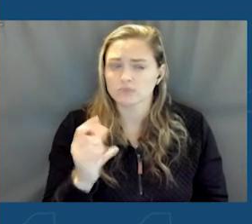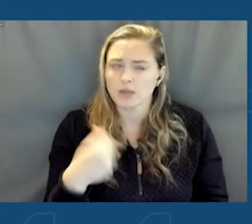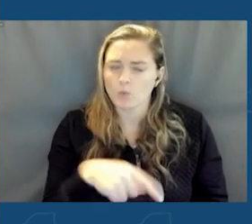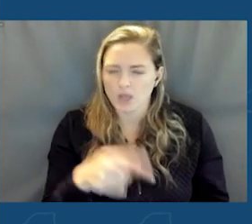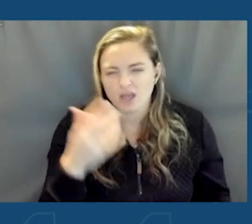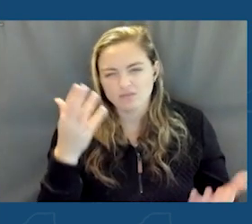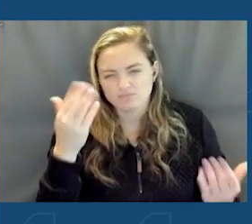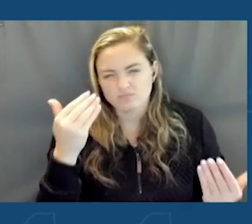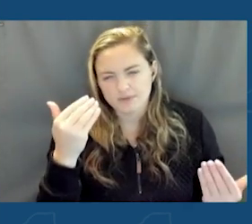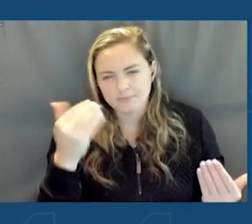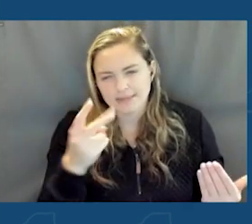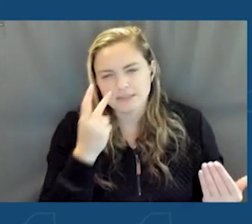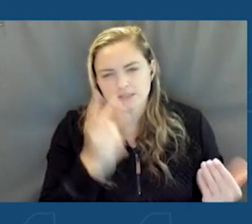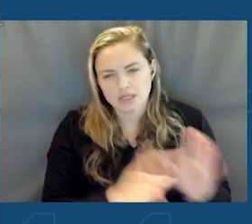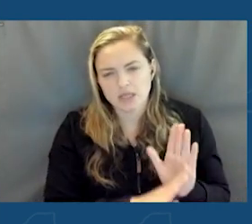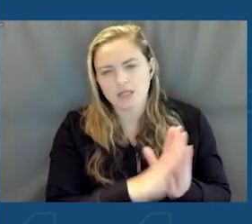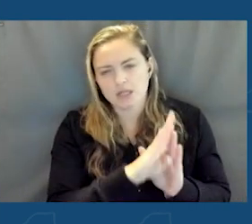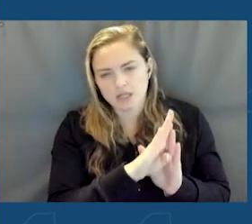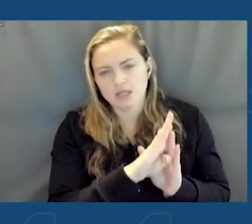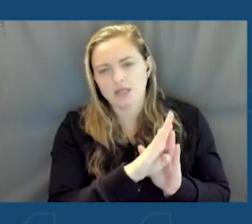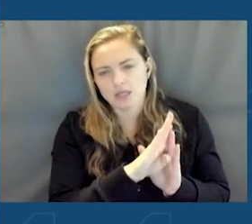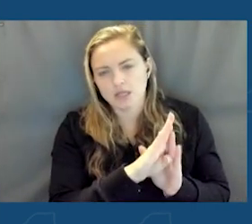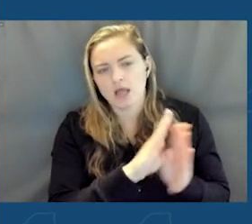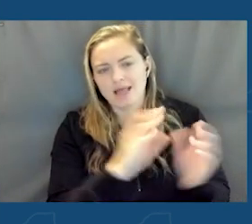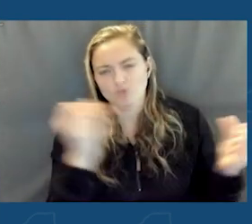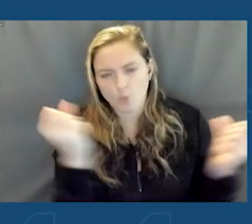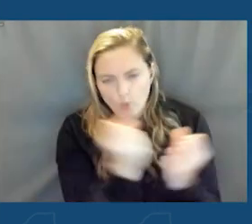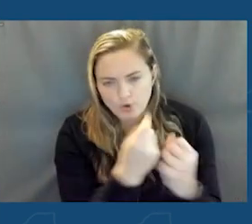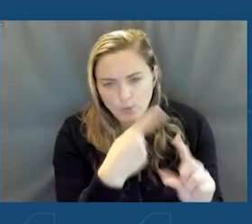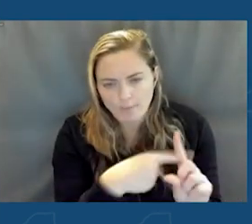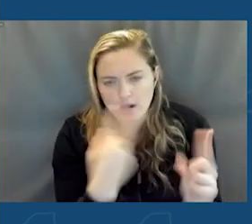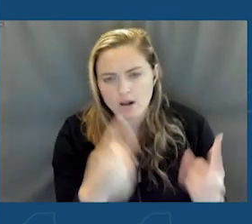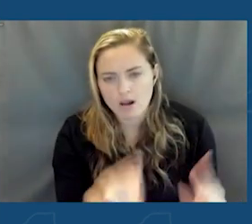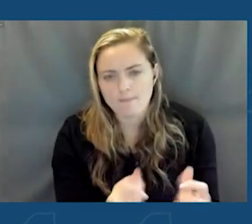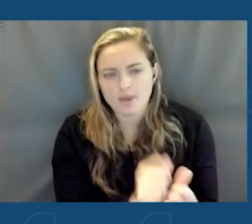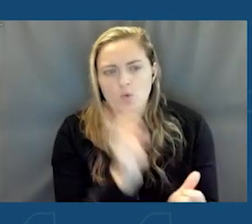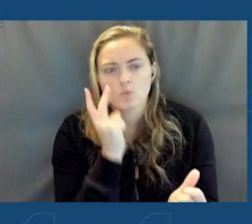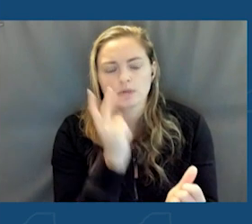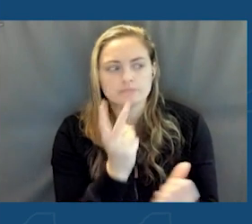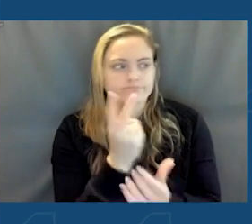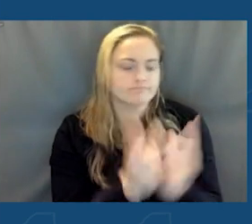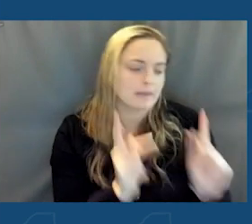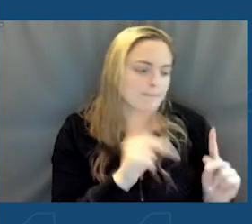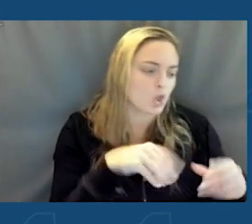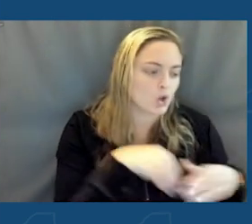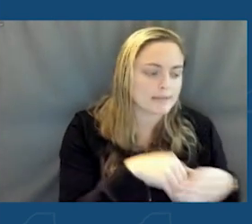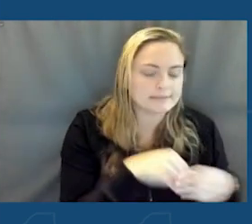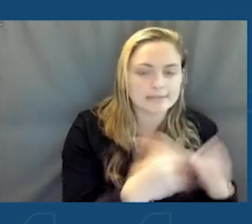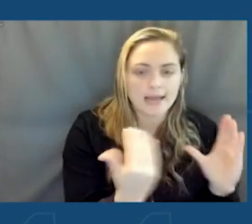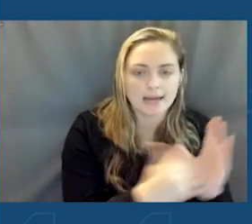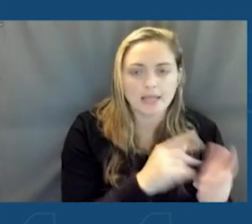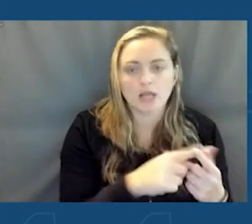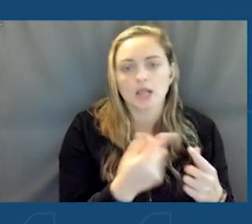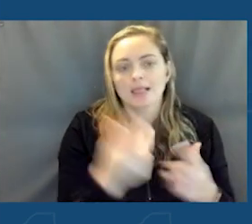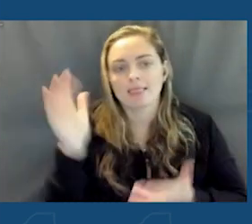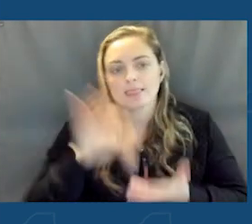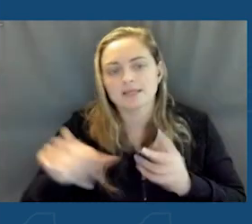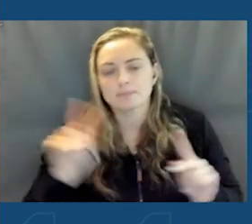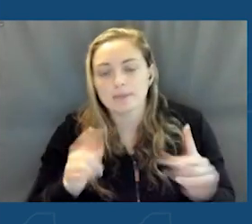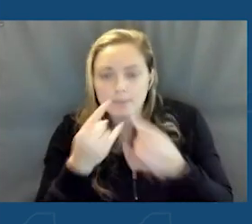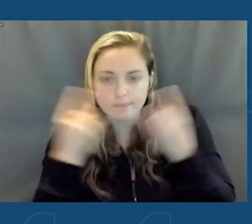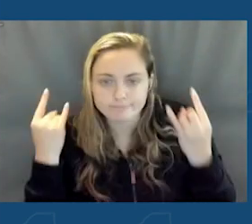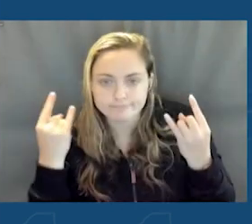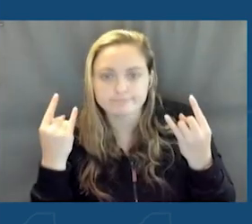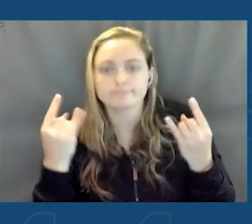we would see rising rates as the winter months approach. We both have people indoors now, and we have fewer people wearing masks and